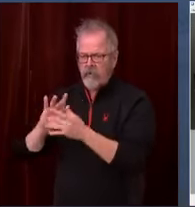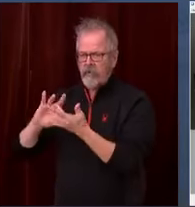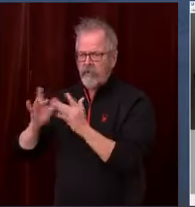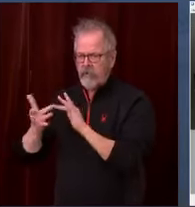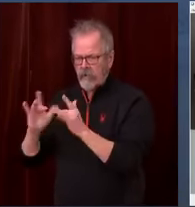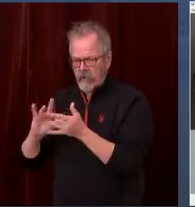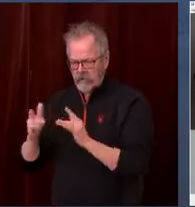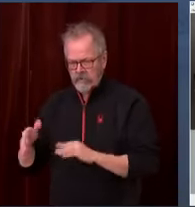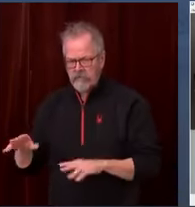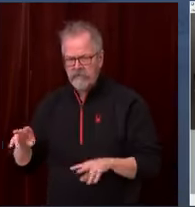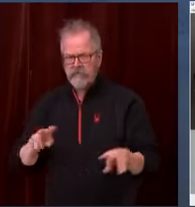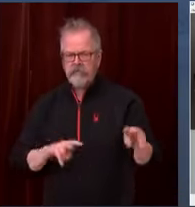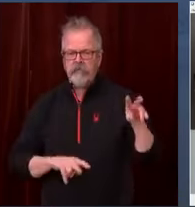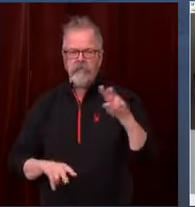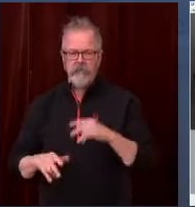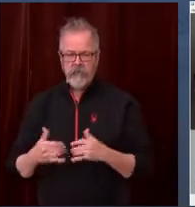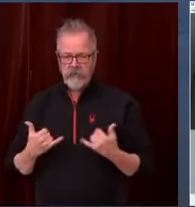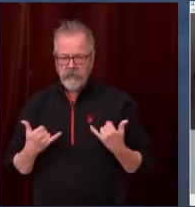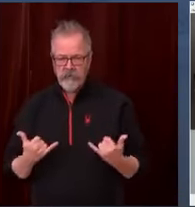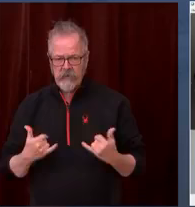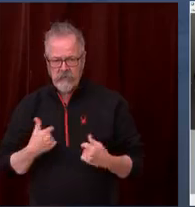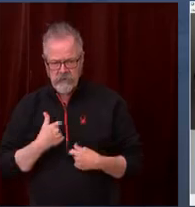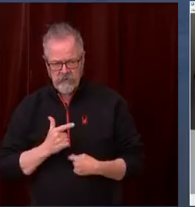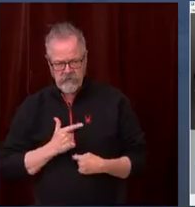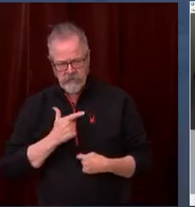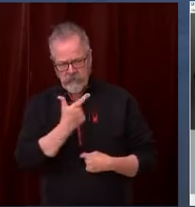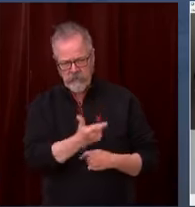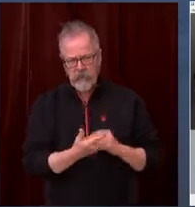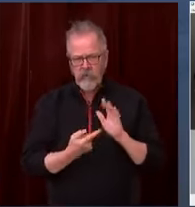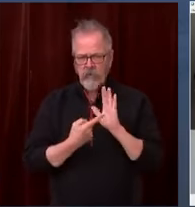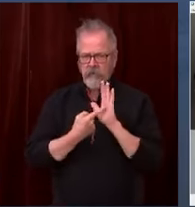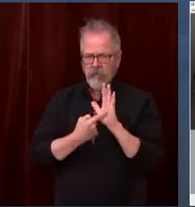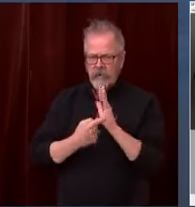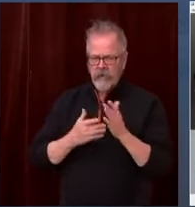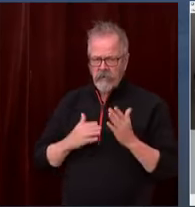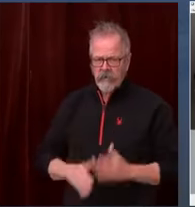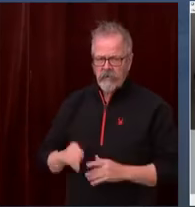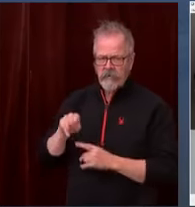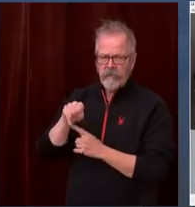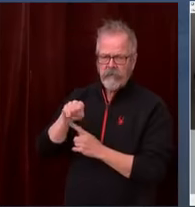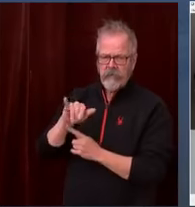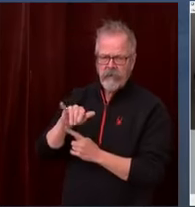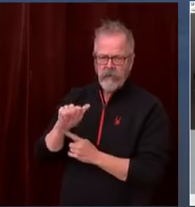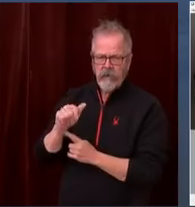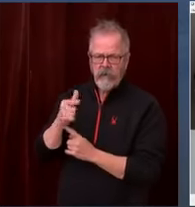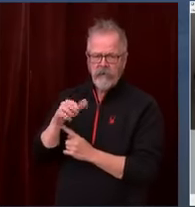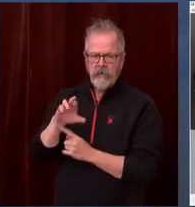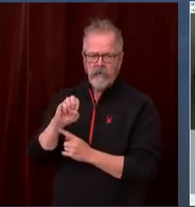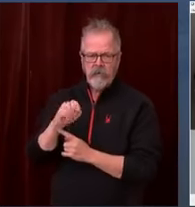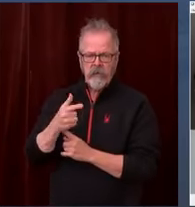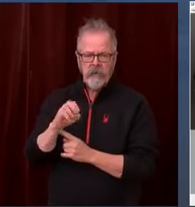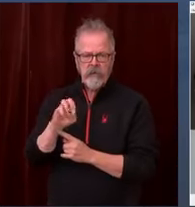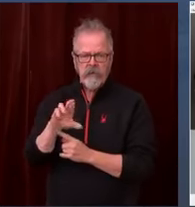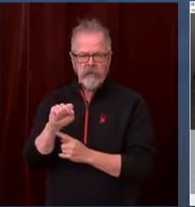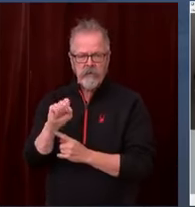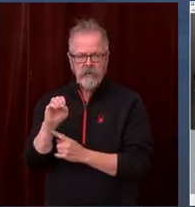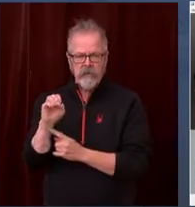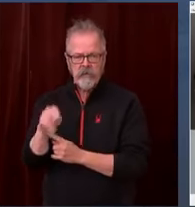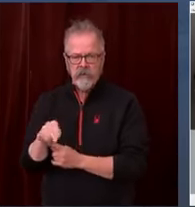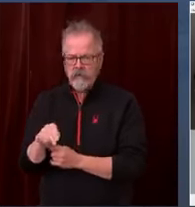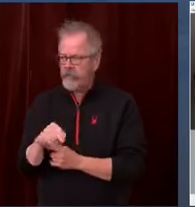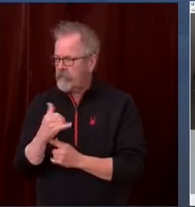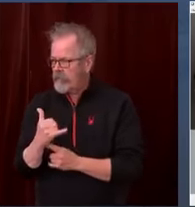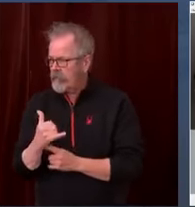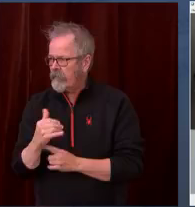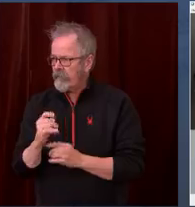of support and the commitment to this work. The legislation and an idea is a collective of so many people. I